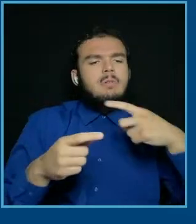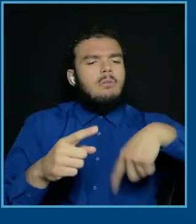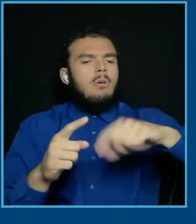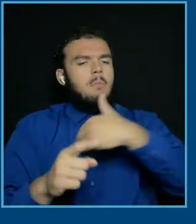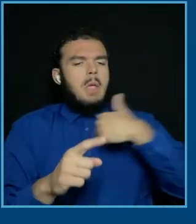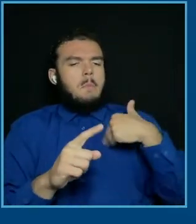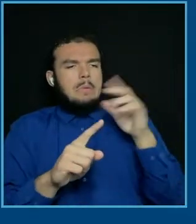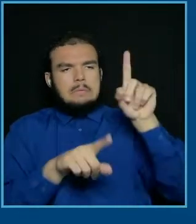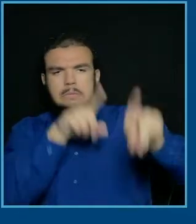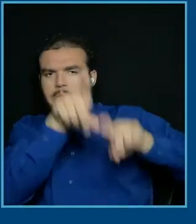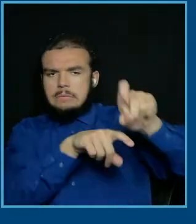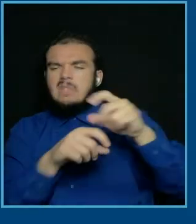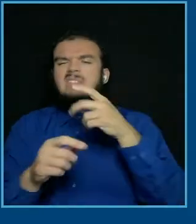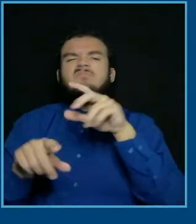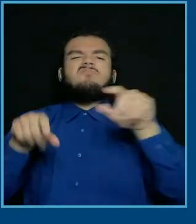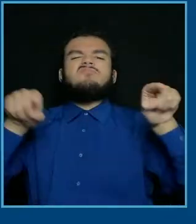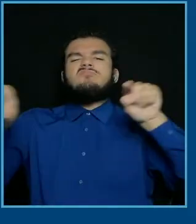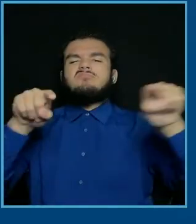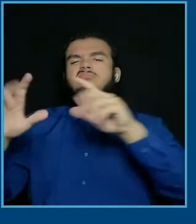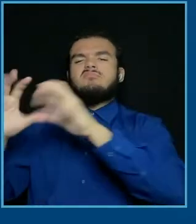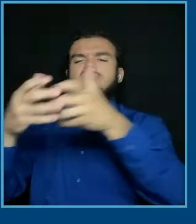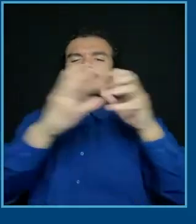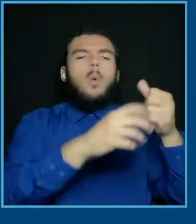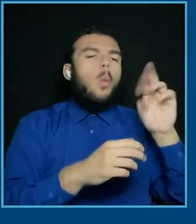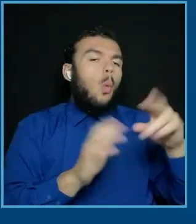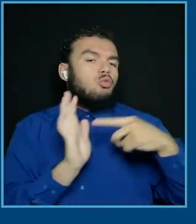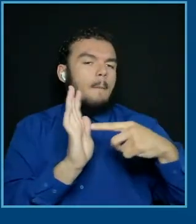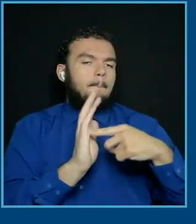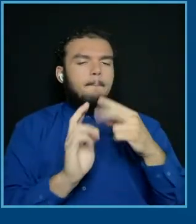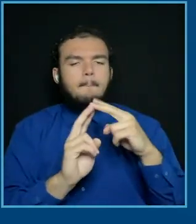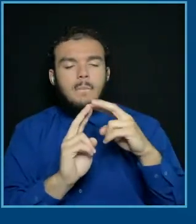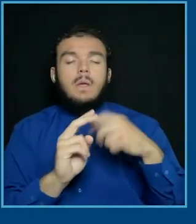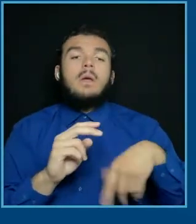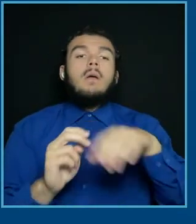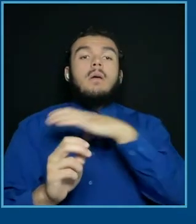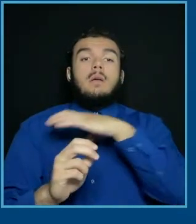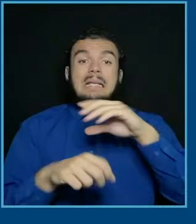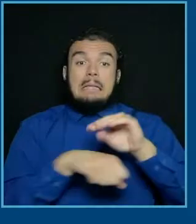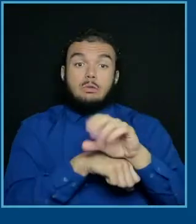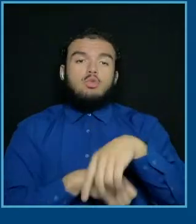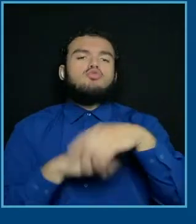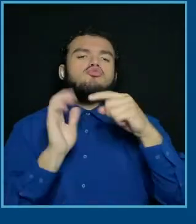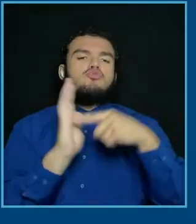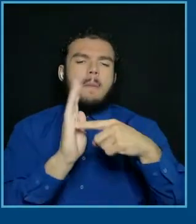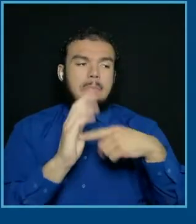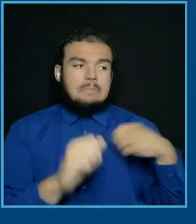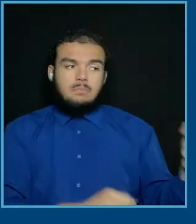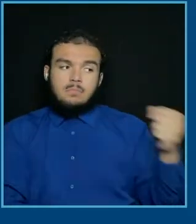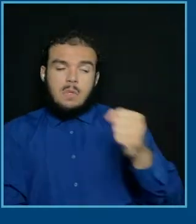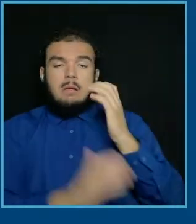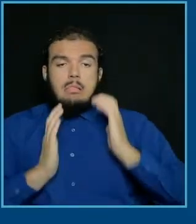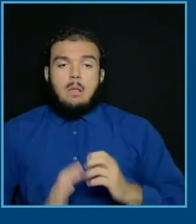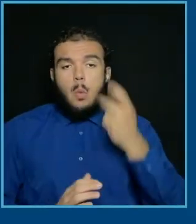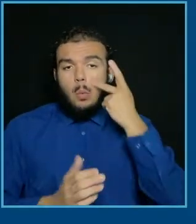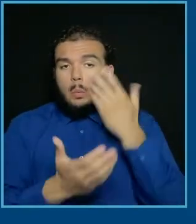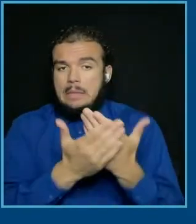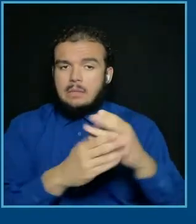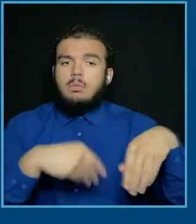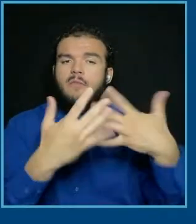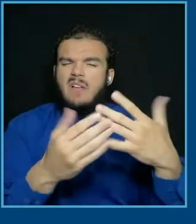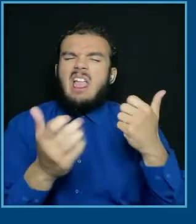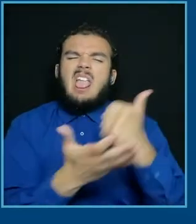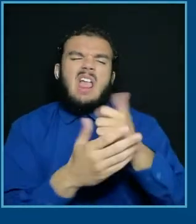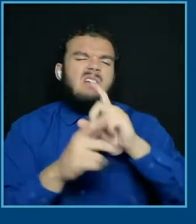questions to either a party's counsel or representative. Their counsel or representative may invite their client or a witness presented by the client to help answer the